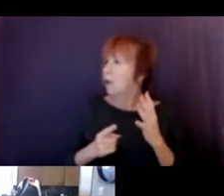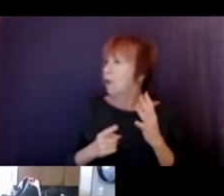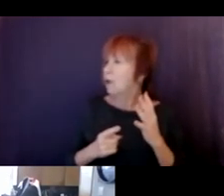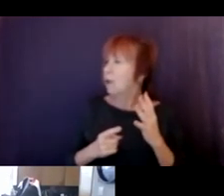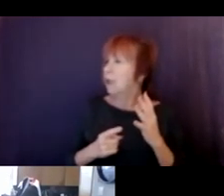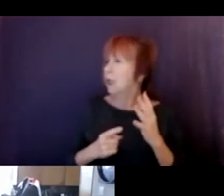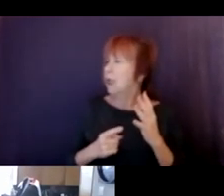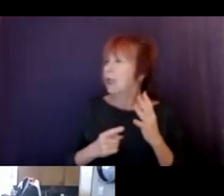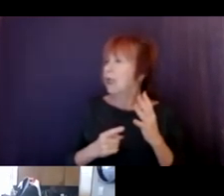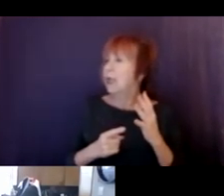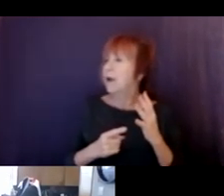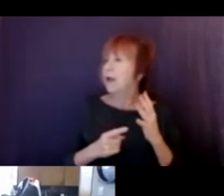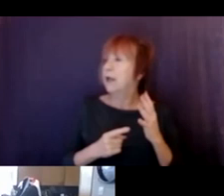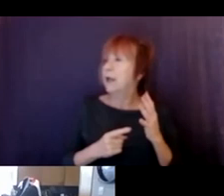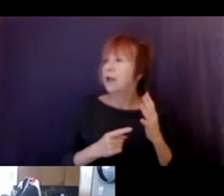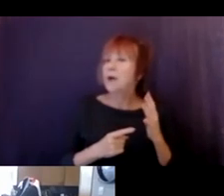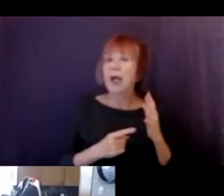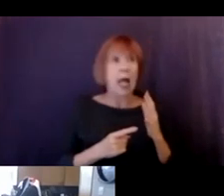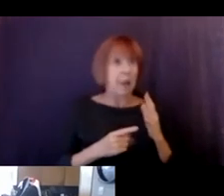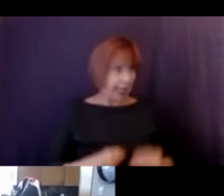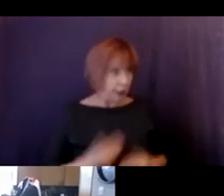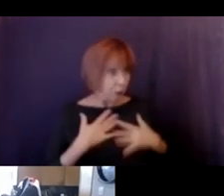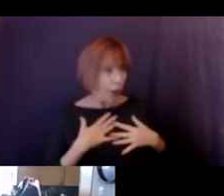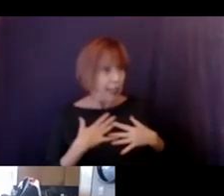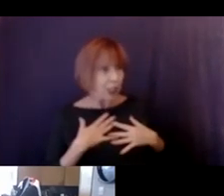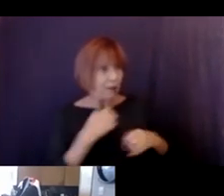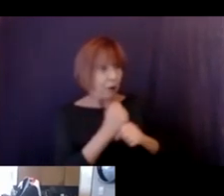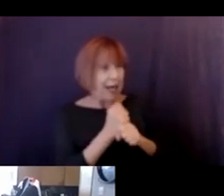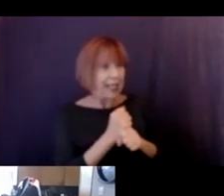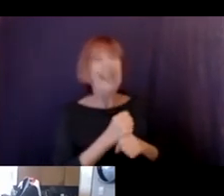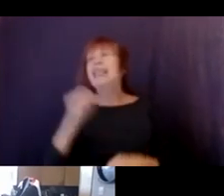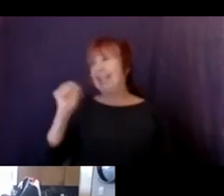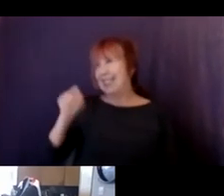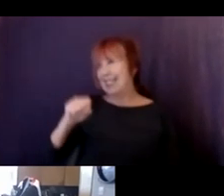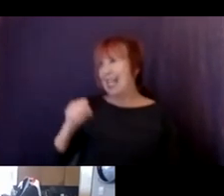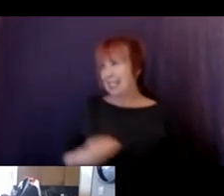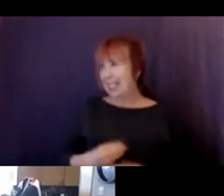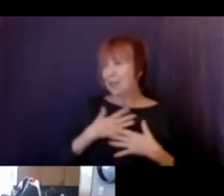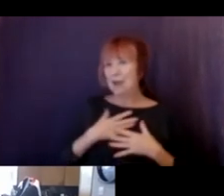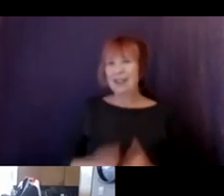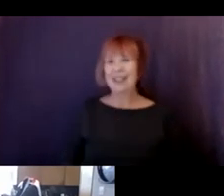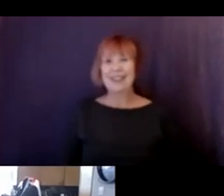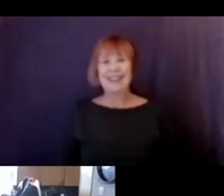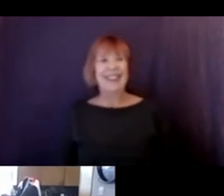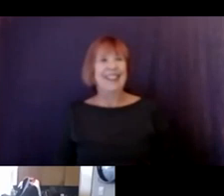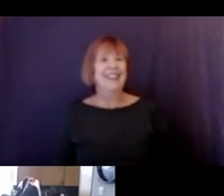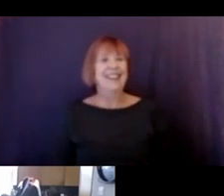intuition? Oh, the inspiration for making it? Yes. I